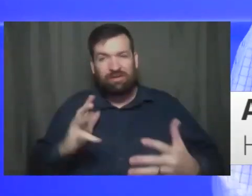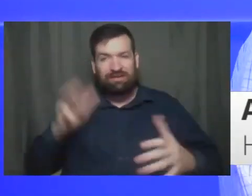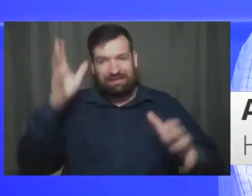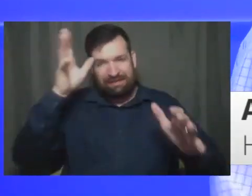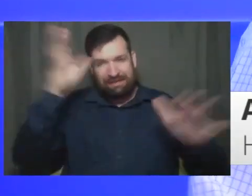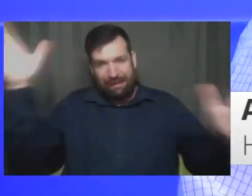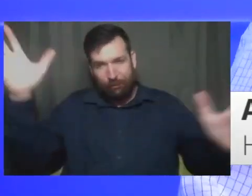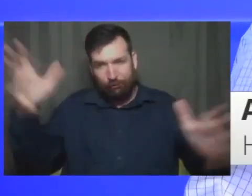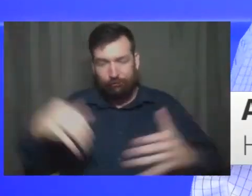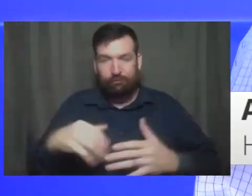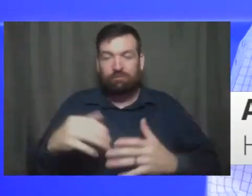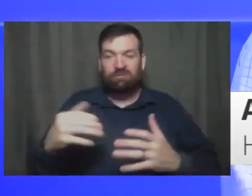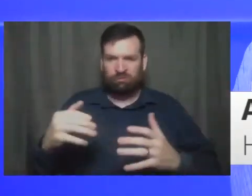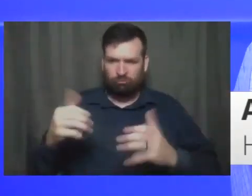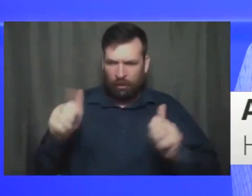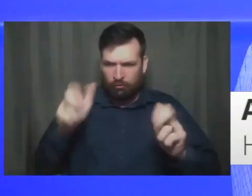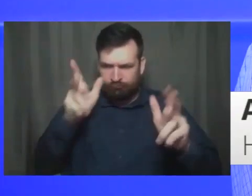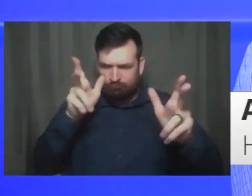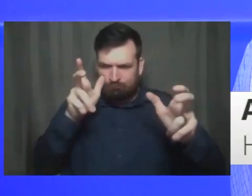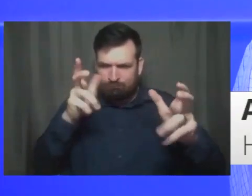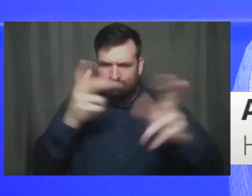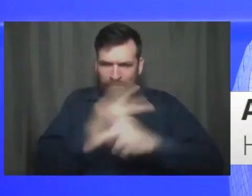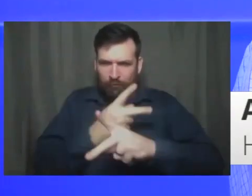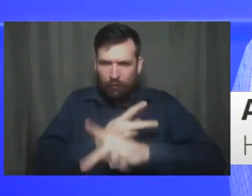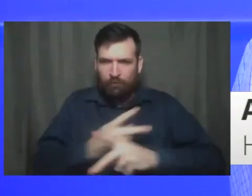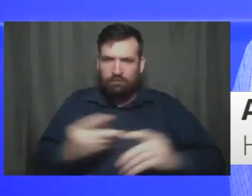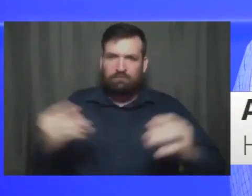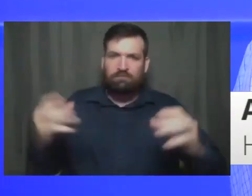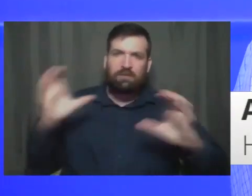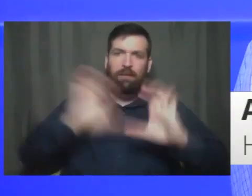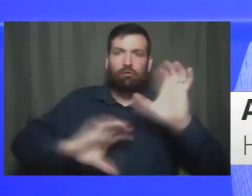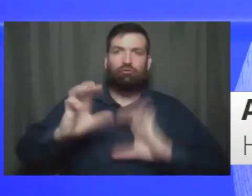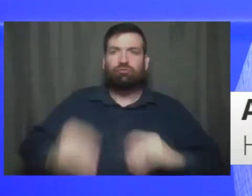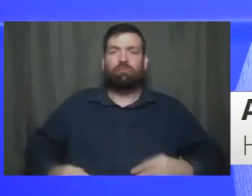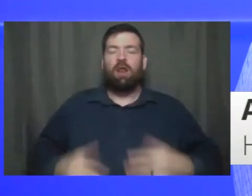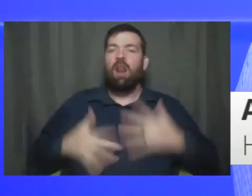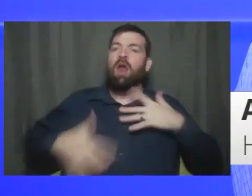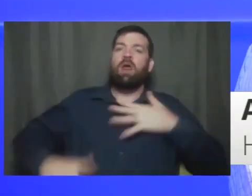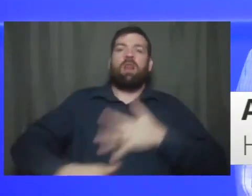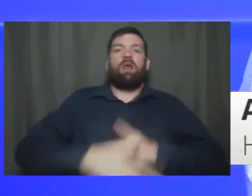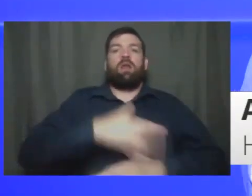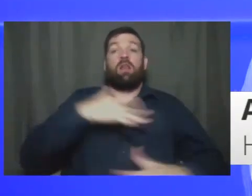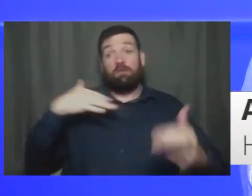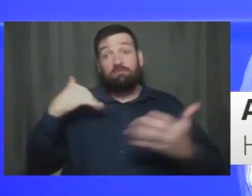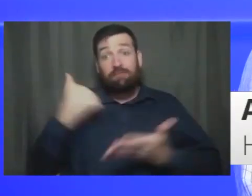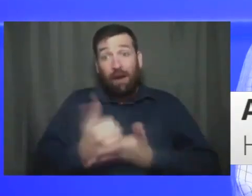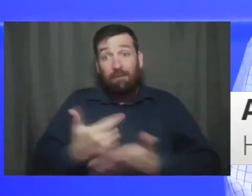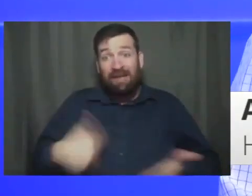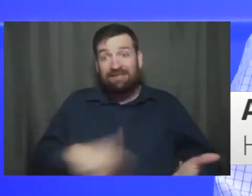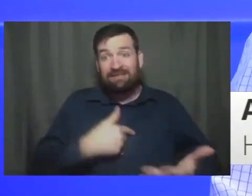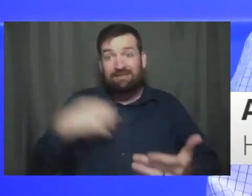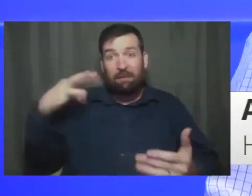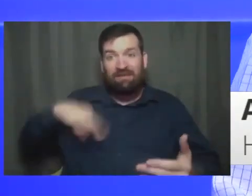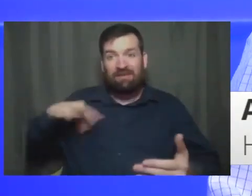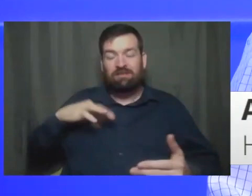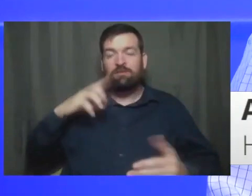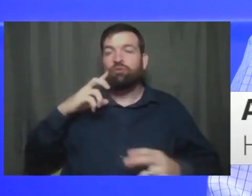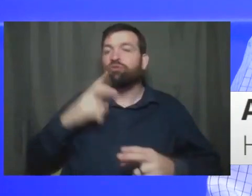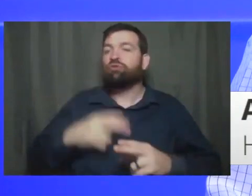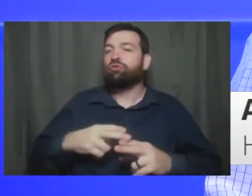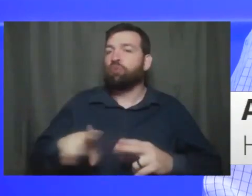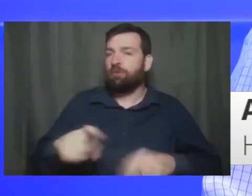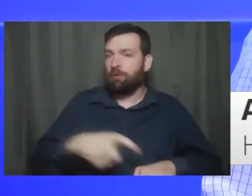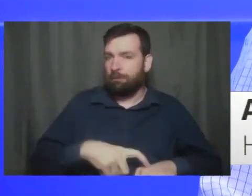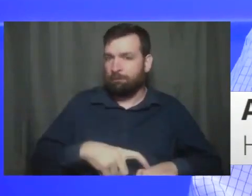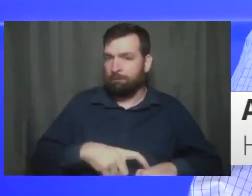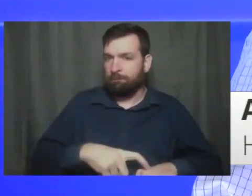little more information. So we're flooded with all these chemicals, and they do help us. They're useful in the short term, but if we always feel